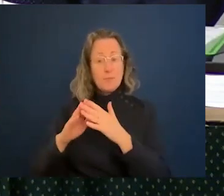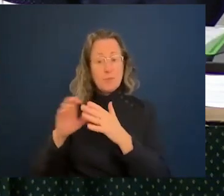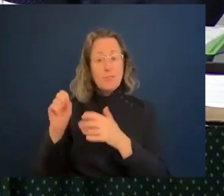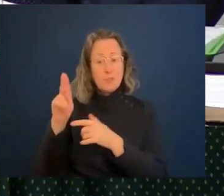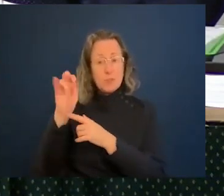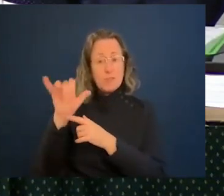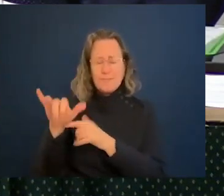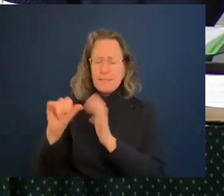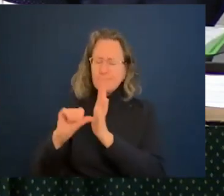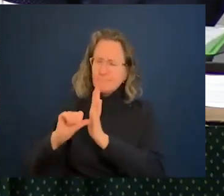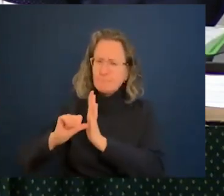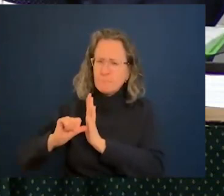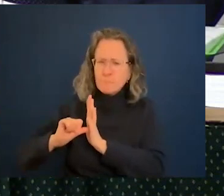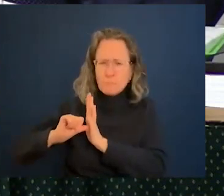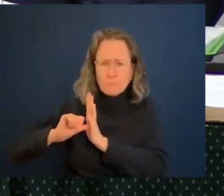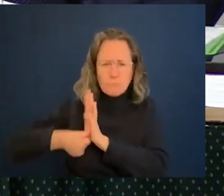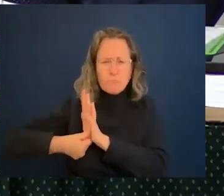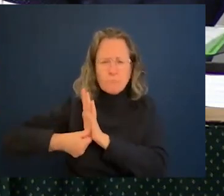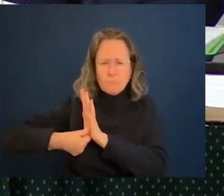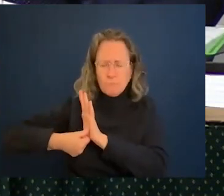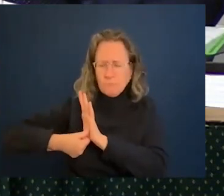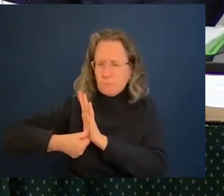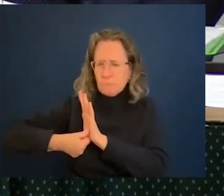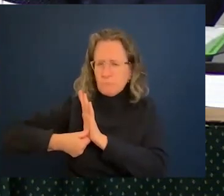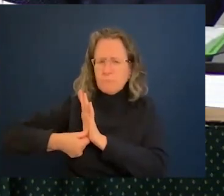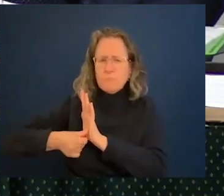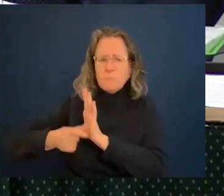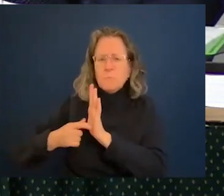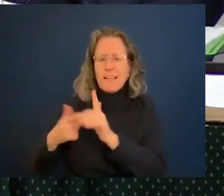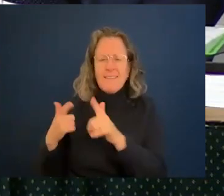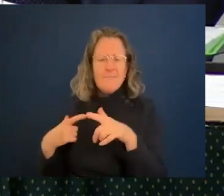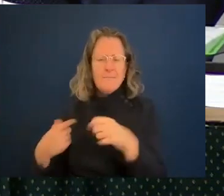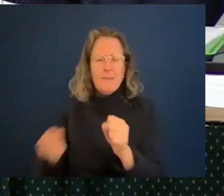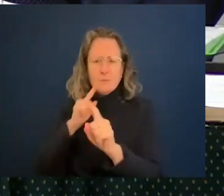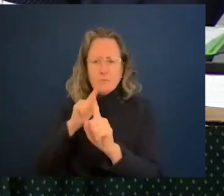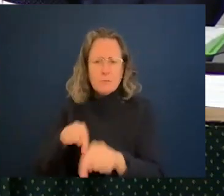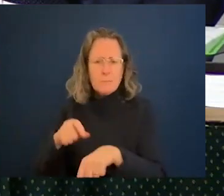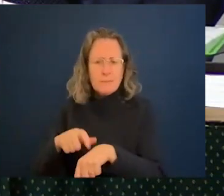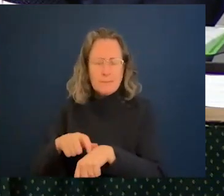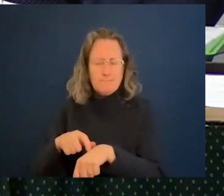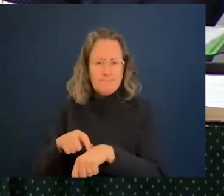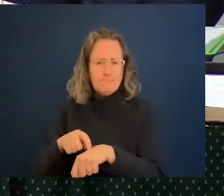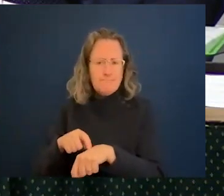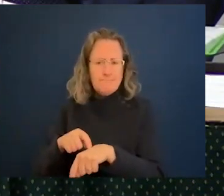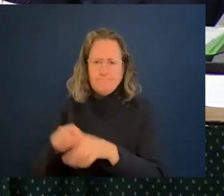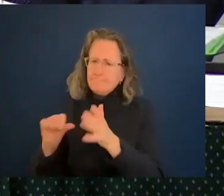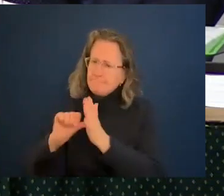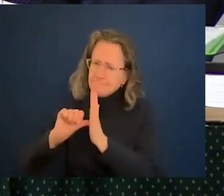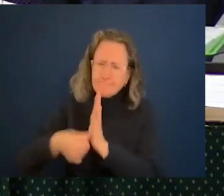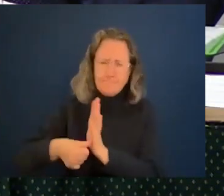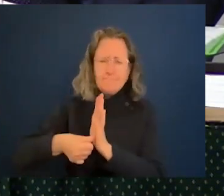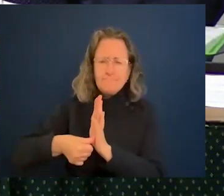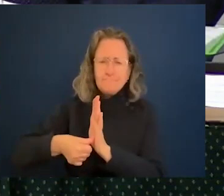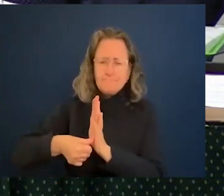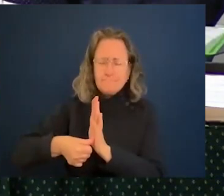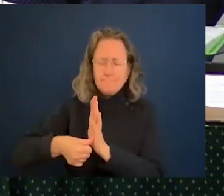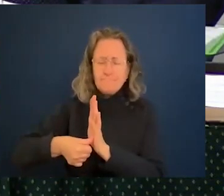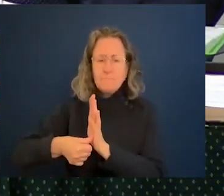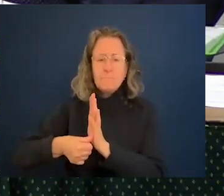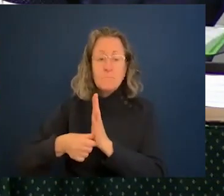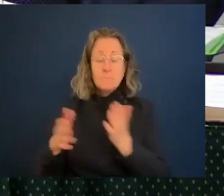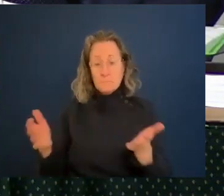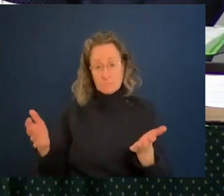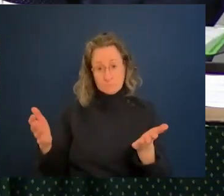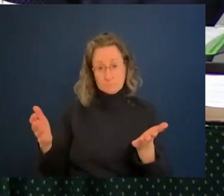emphasized the importance of Fast Response times and what we have